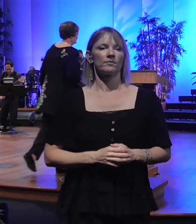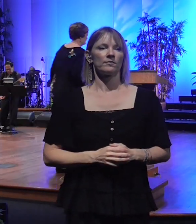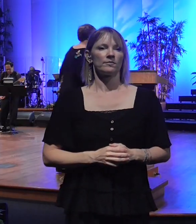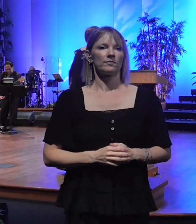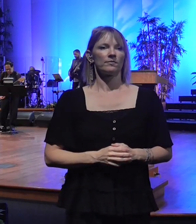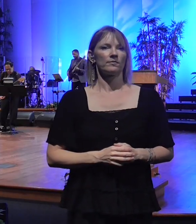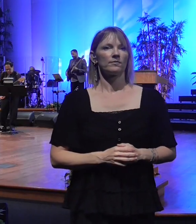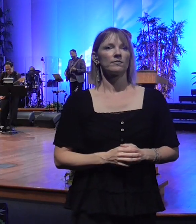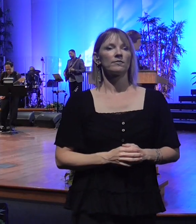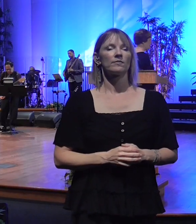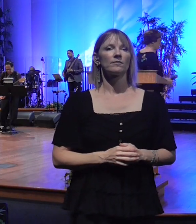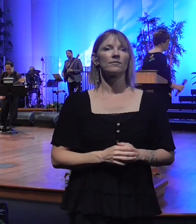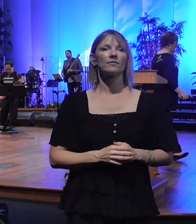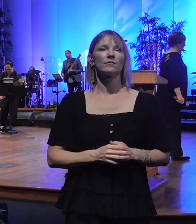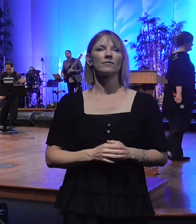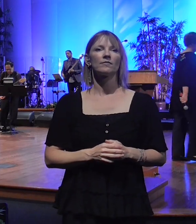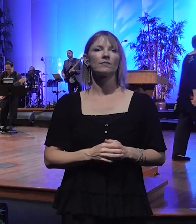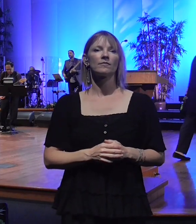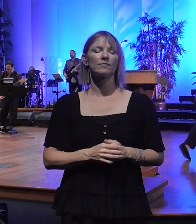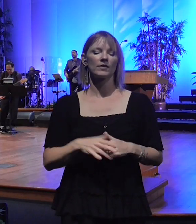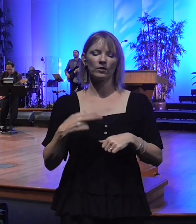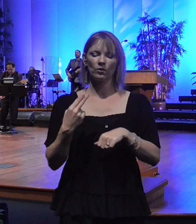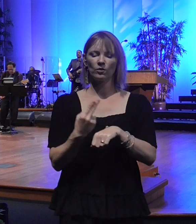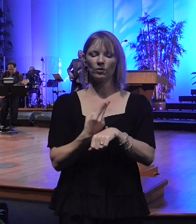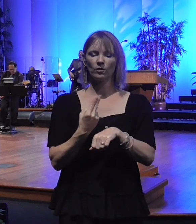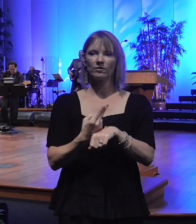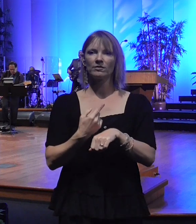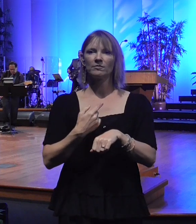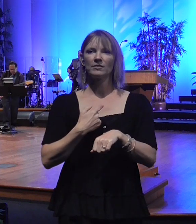Pick me up like a paintbrush,